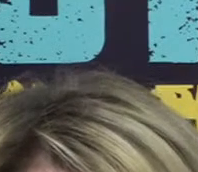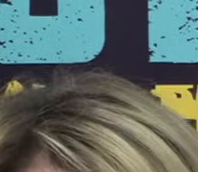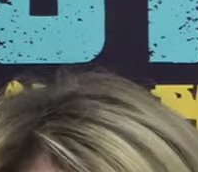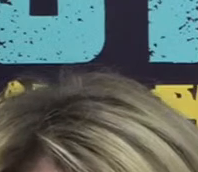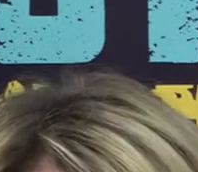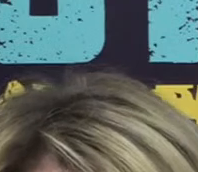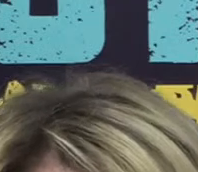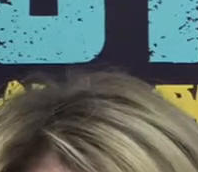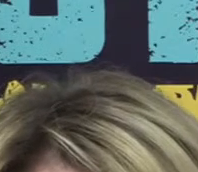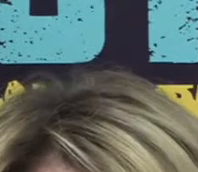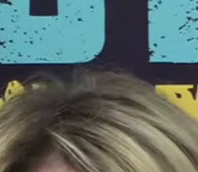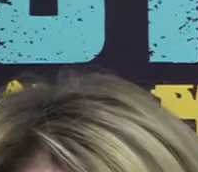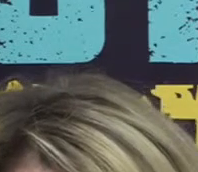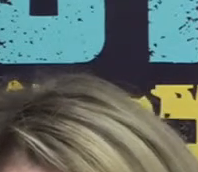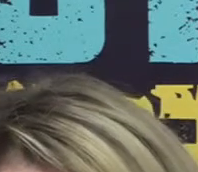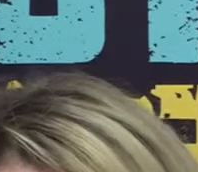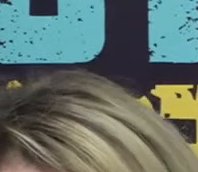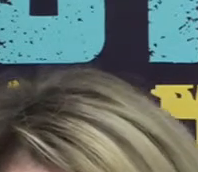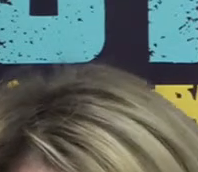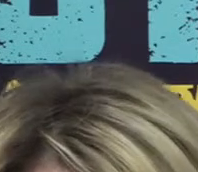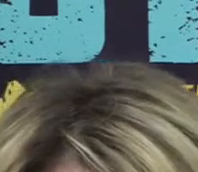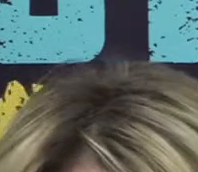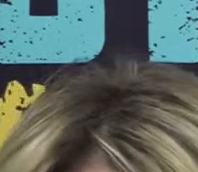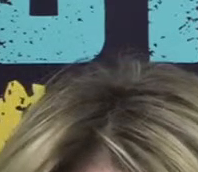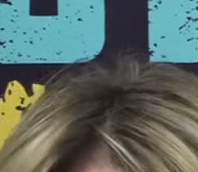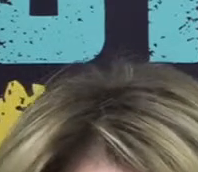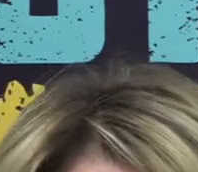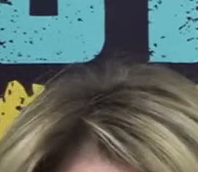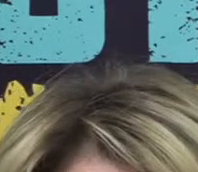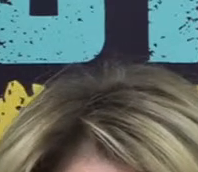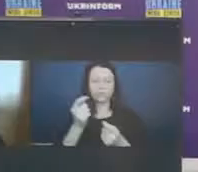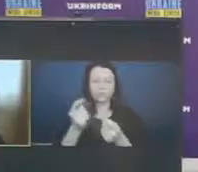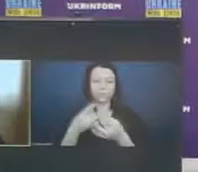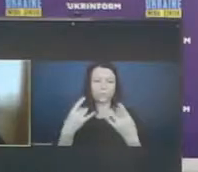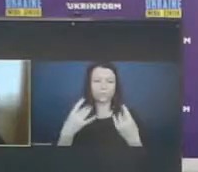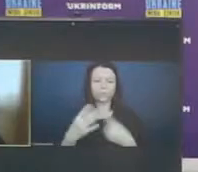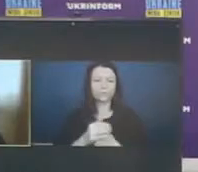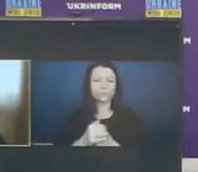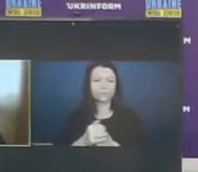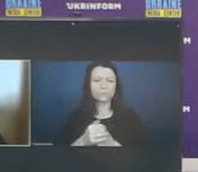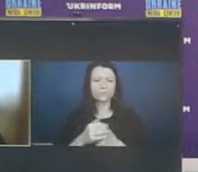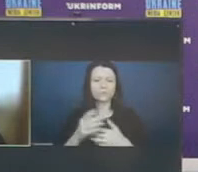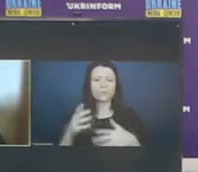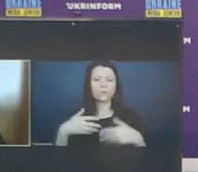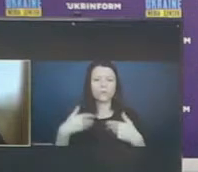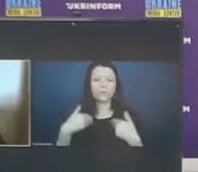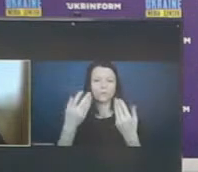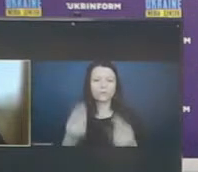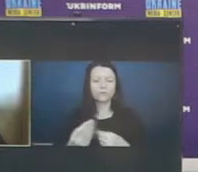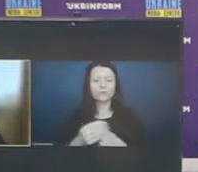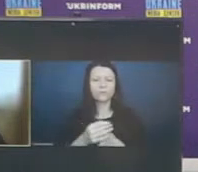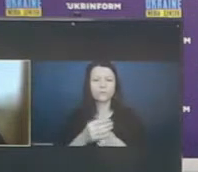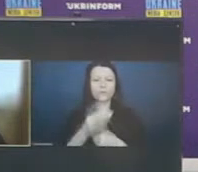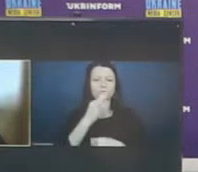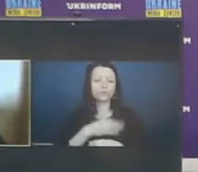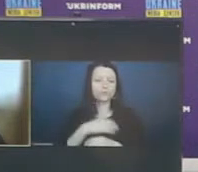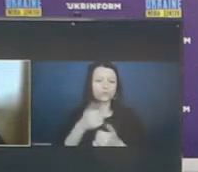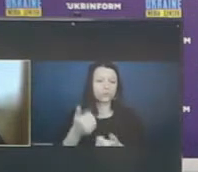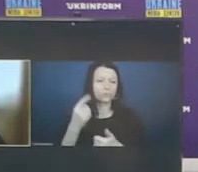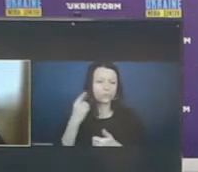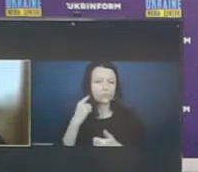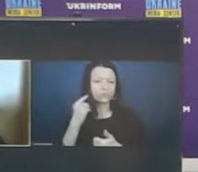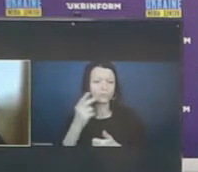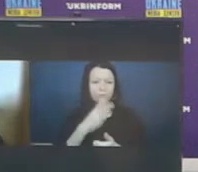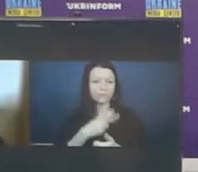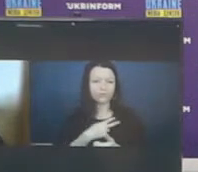implemented into this draft law. I would like Olena to talk on that in more detail. Welcome. Can you hear